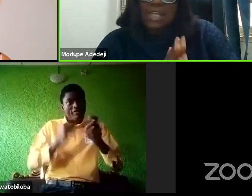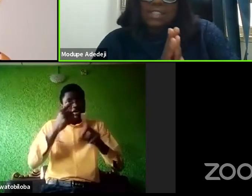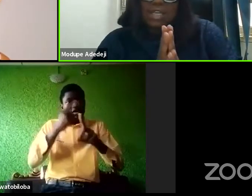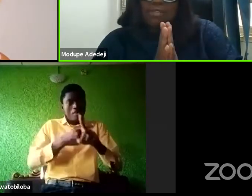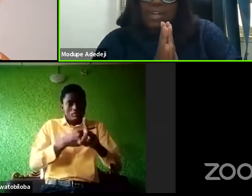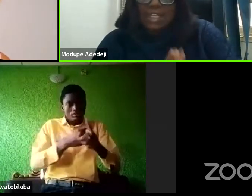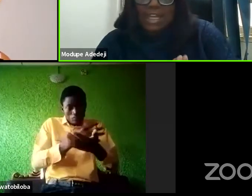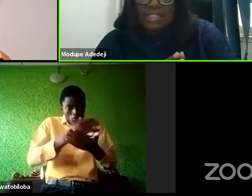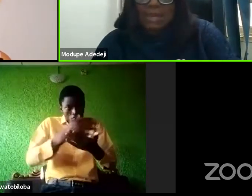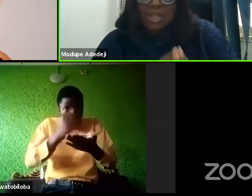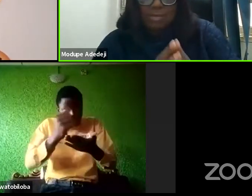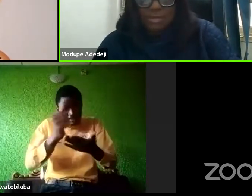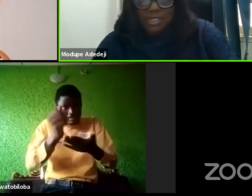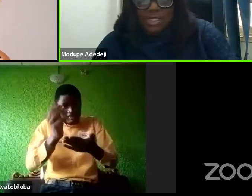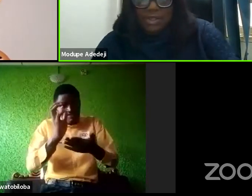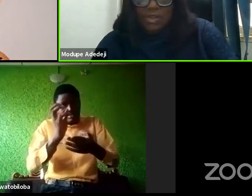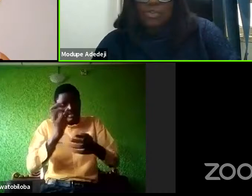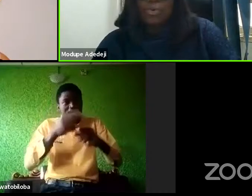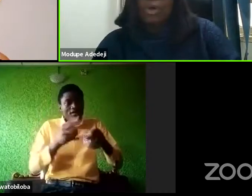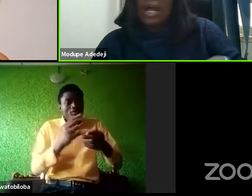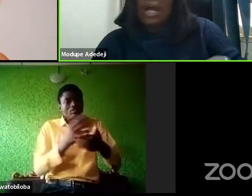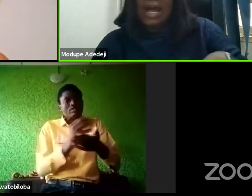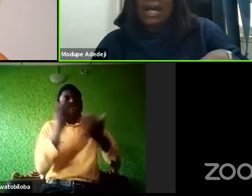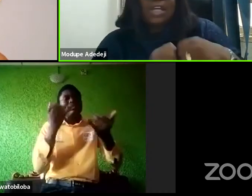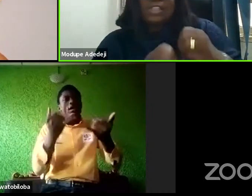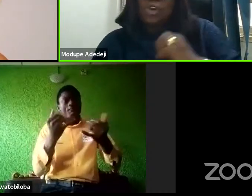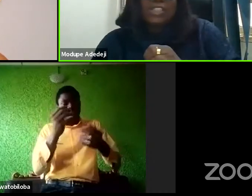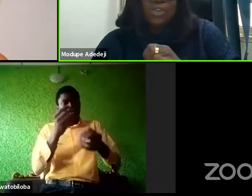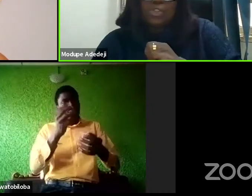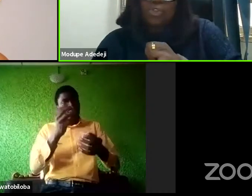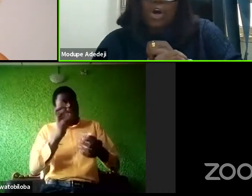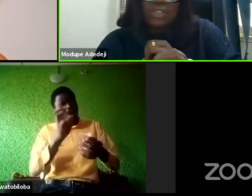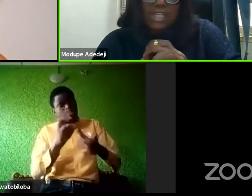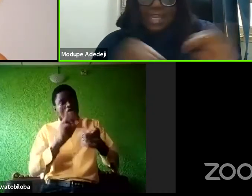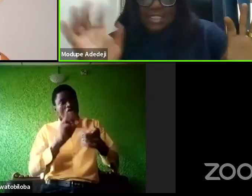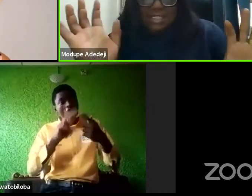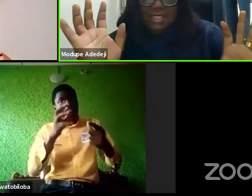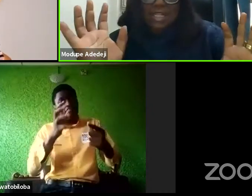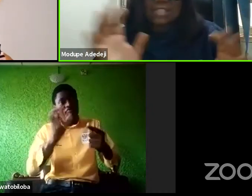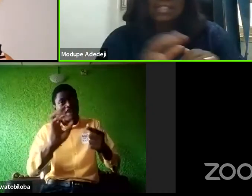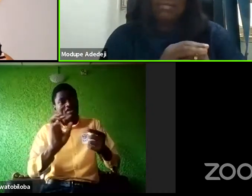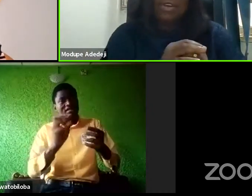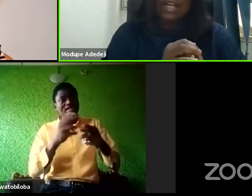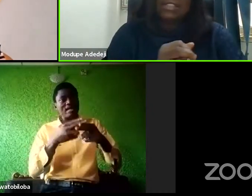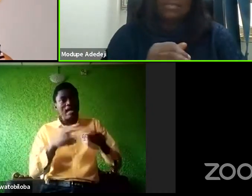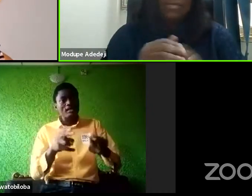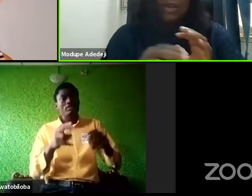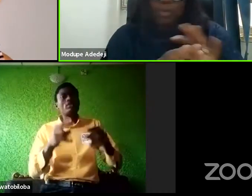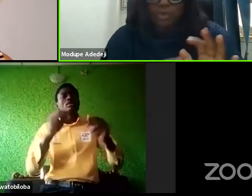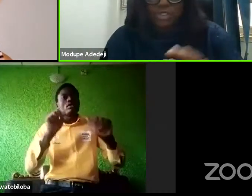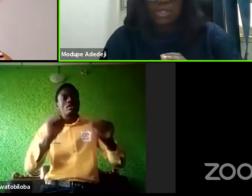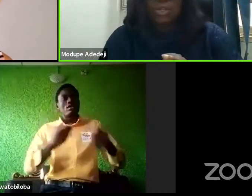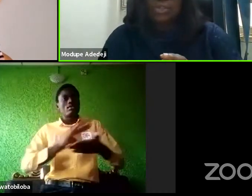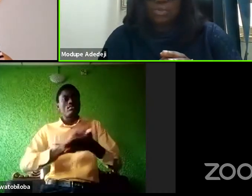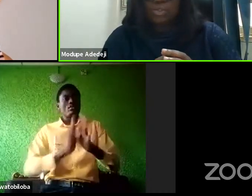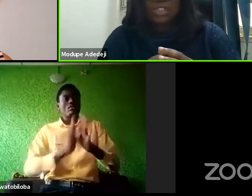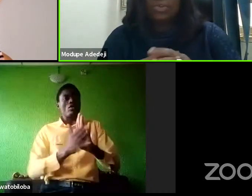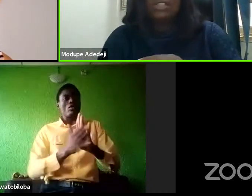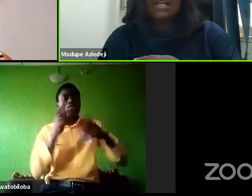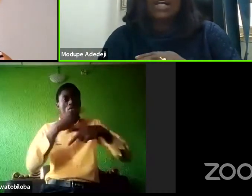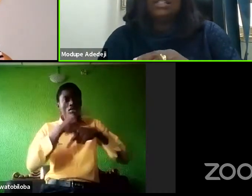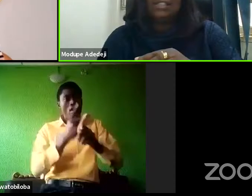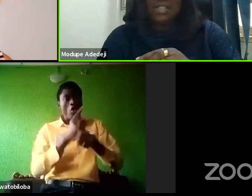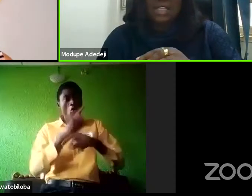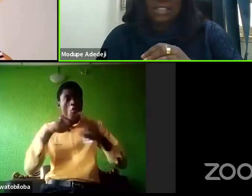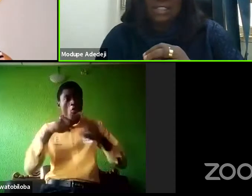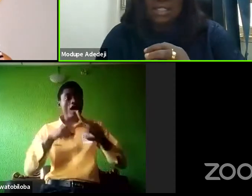expected to get fertilized and be a baby. So as soon as you exhaust all the eggs, that is menopause, so to say. So